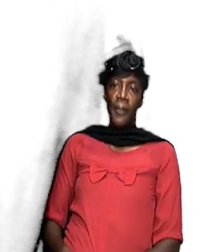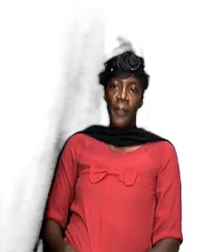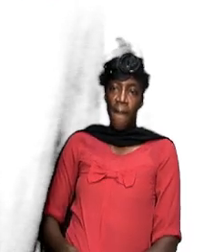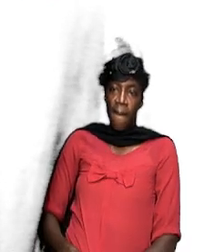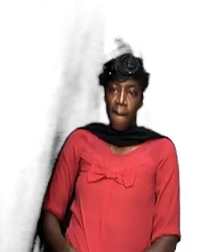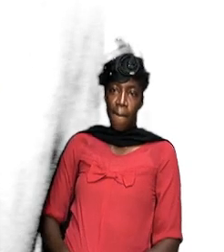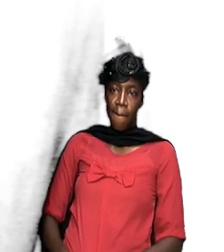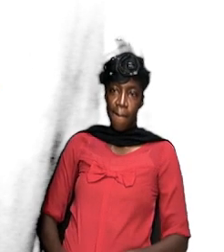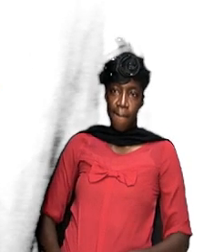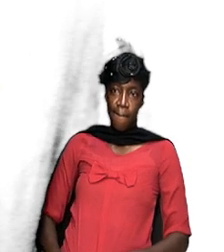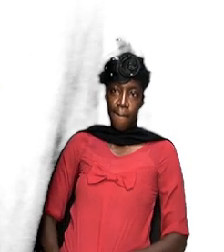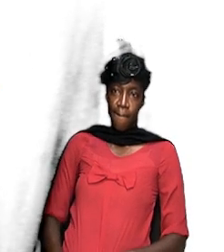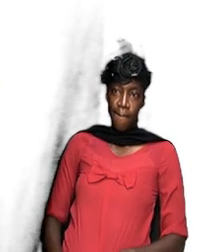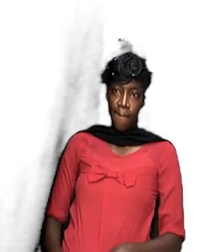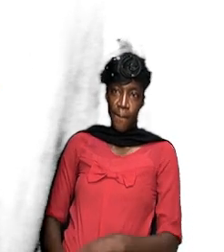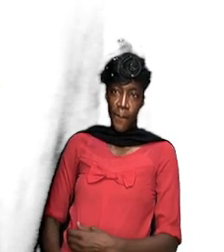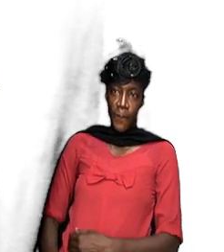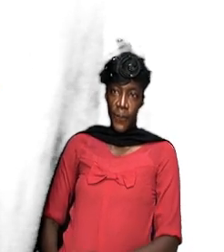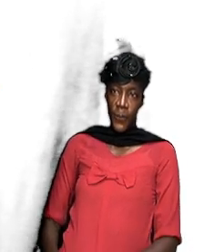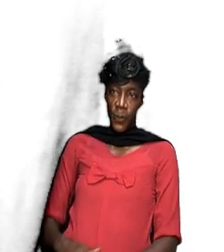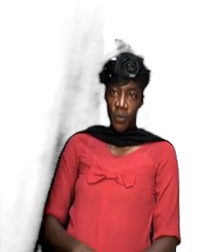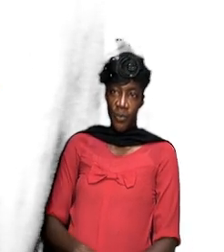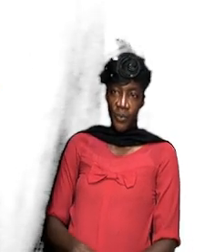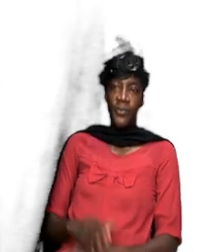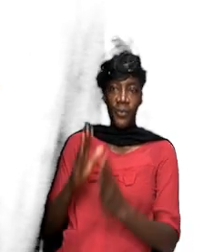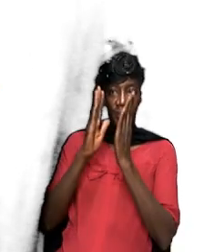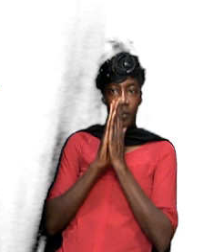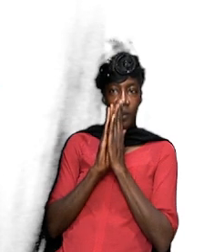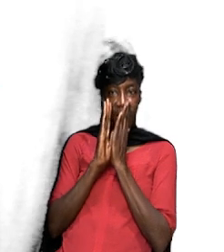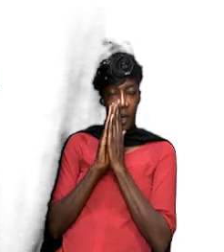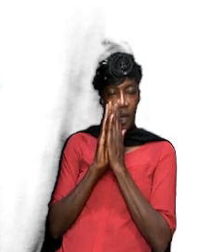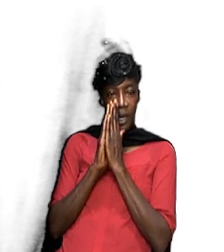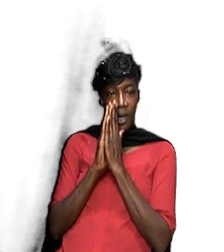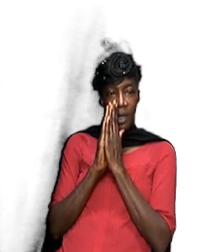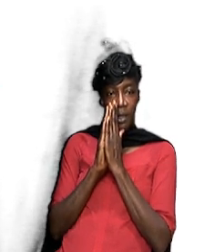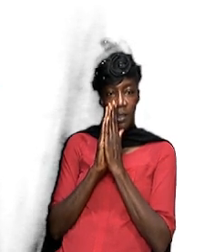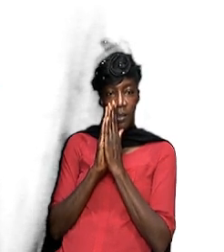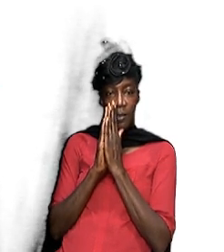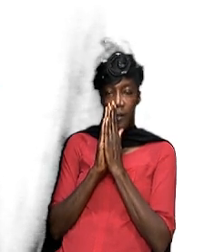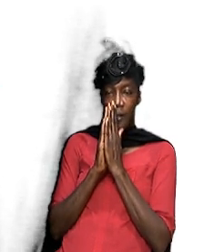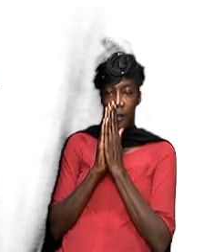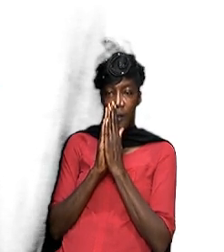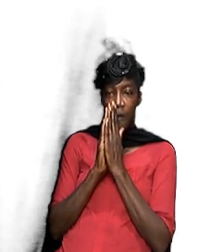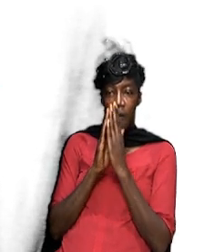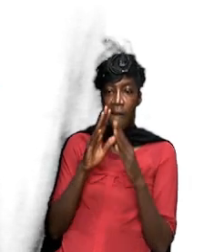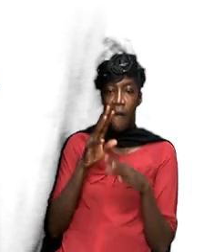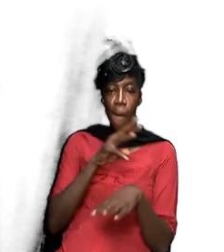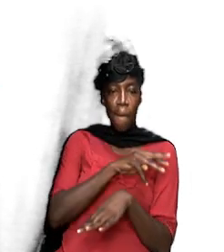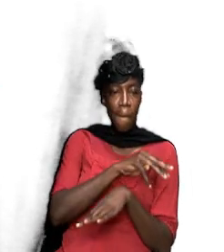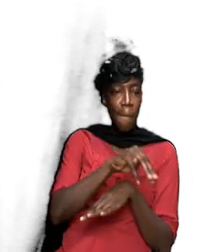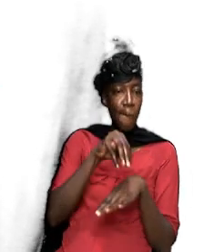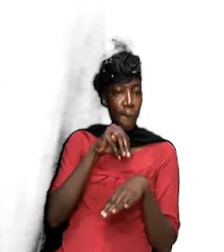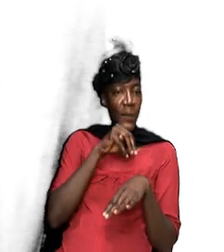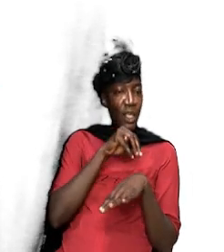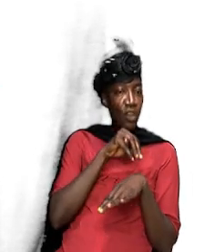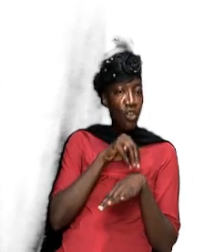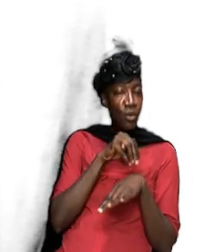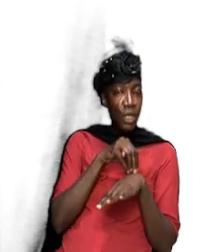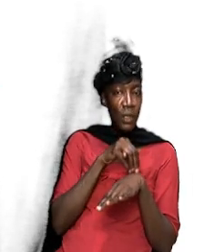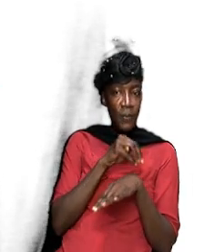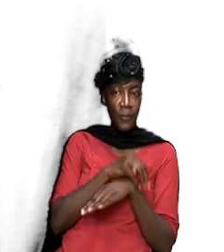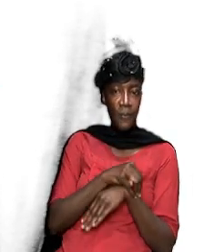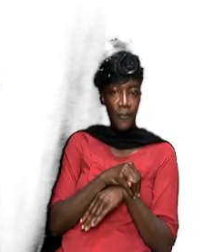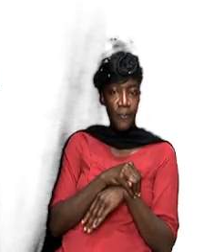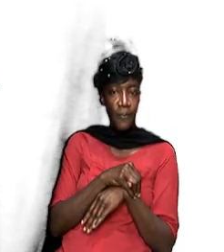Then I would like to encourage us to ask for an effective ministry. Oh, glory to God. What is it